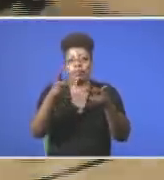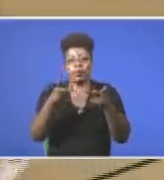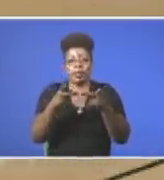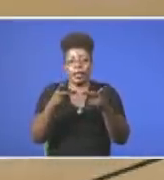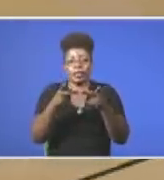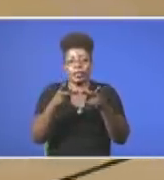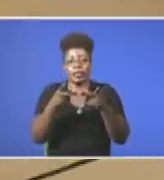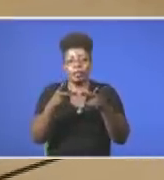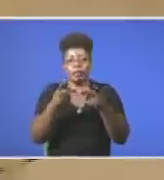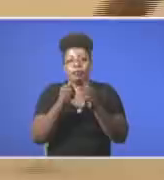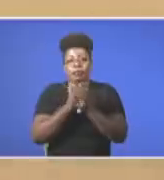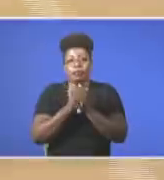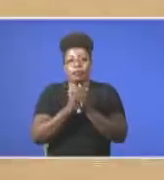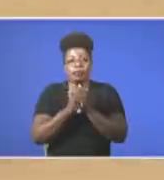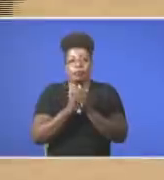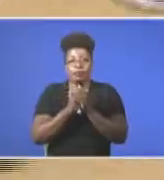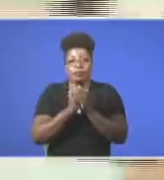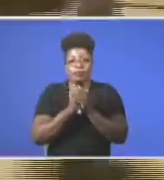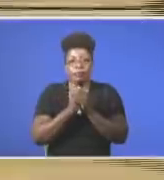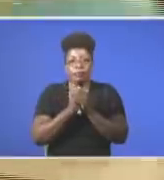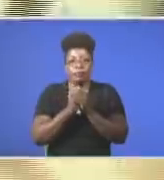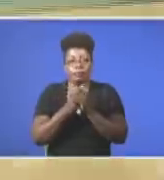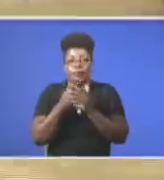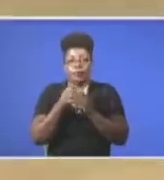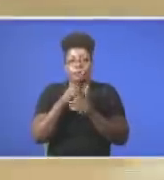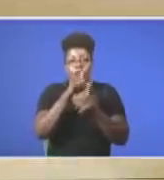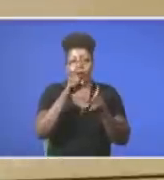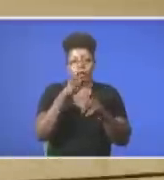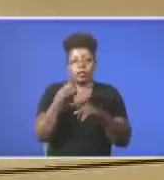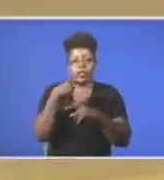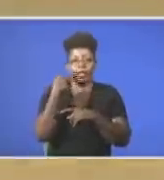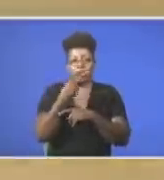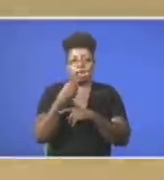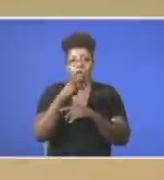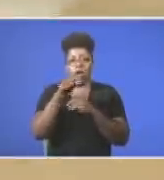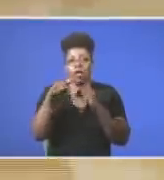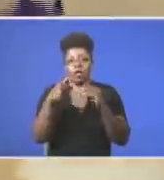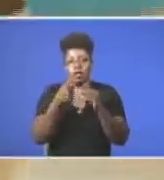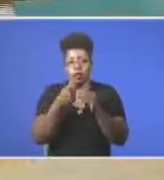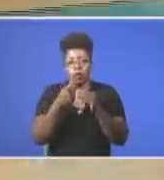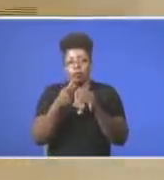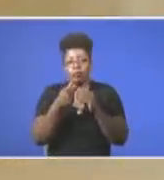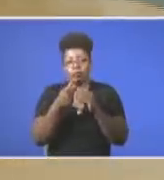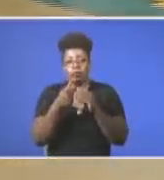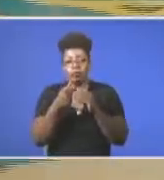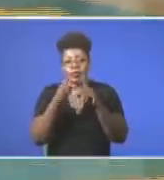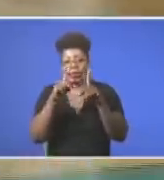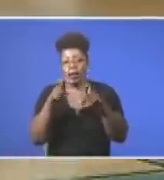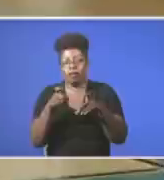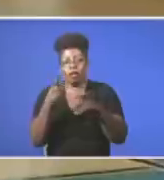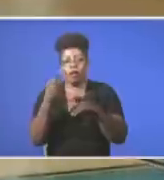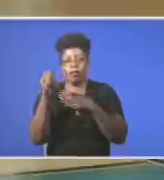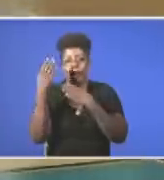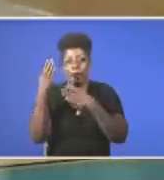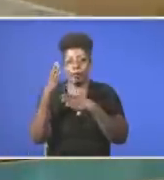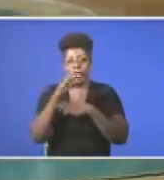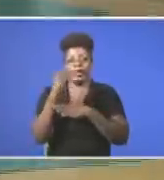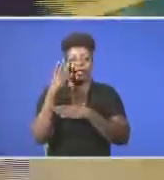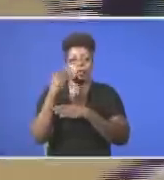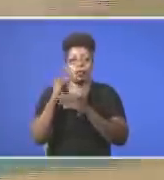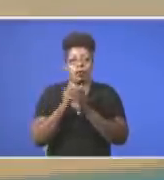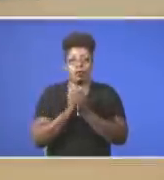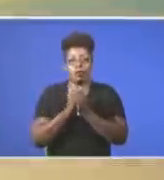guys to bond, but also to play some good basketball. All right, just tell us a bit about your overall evaluation of the Bahamas so far, and how you've been soaking in the experience. It's been